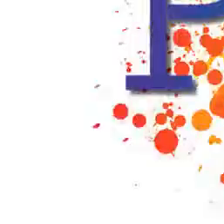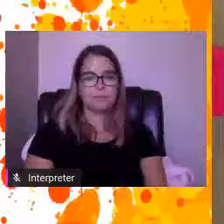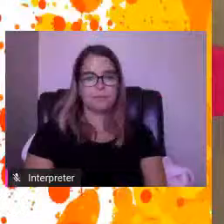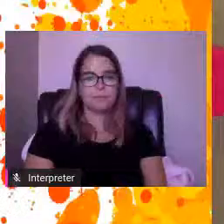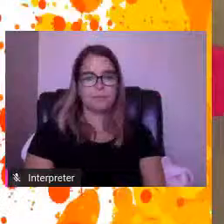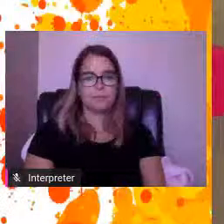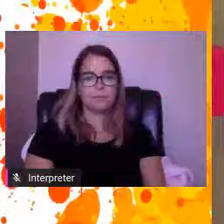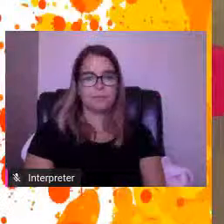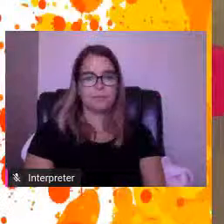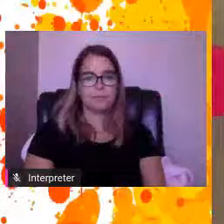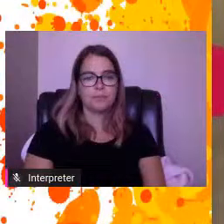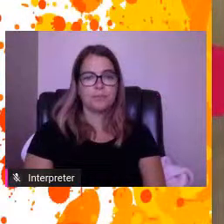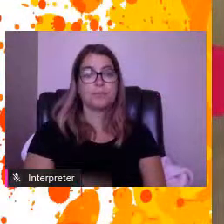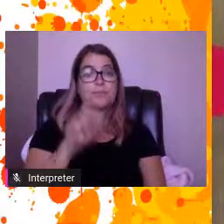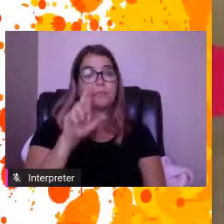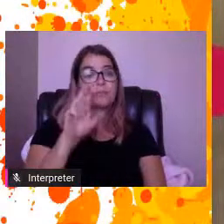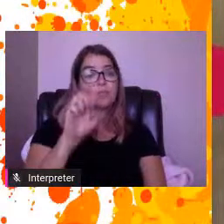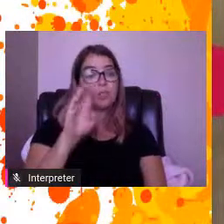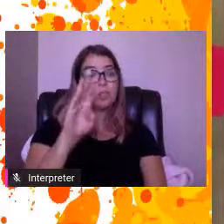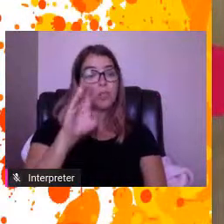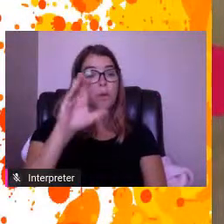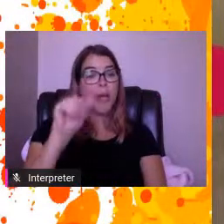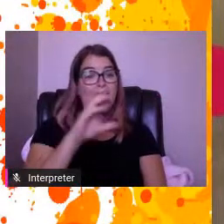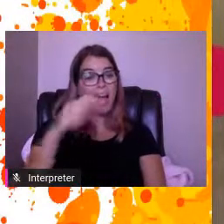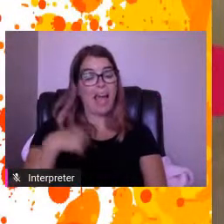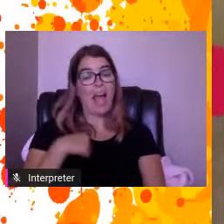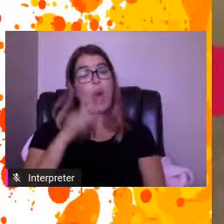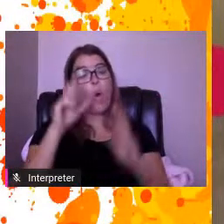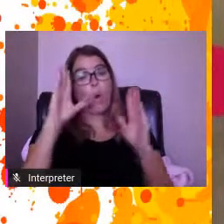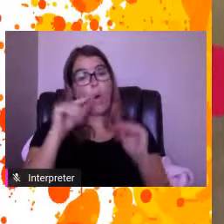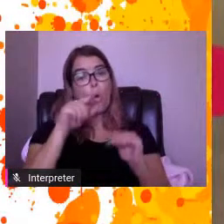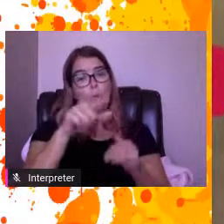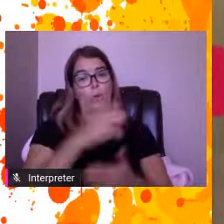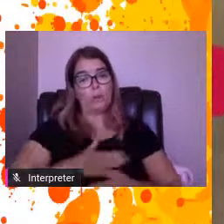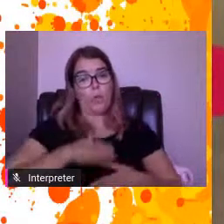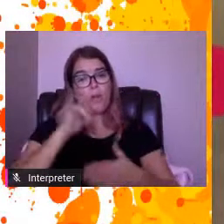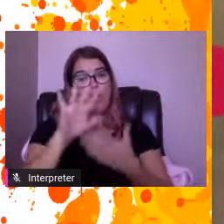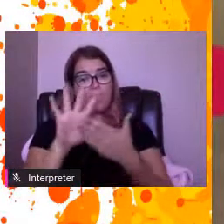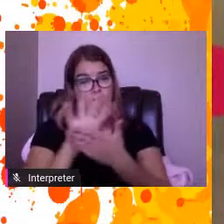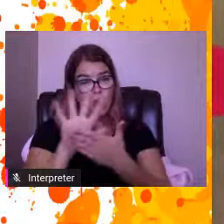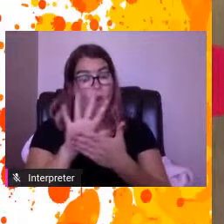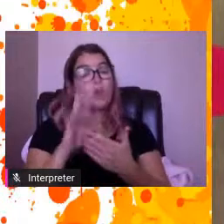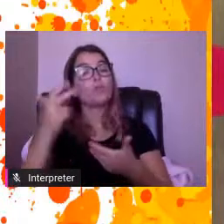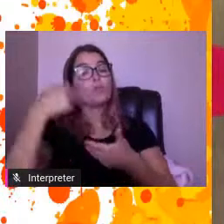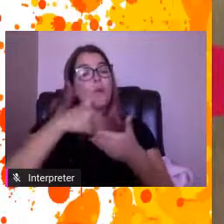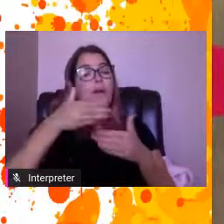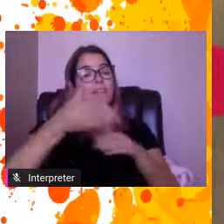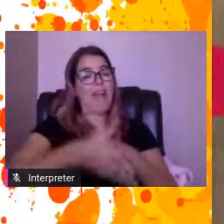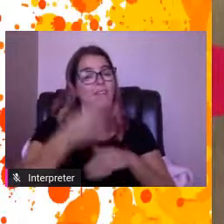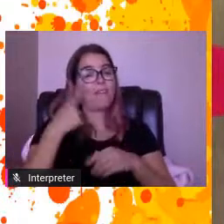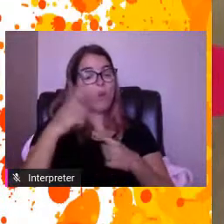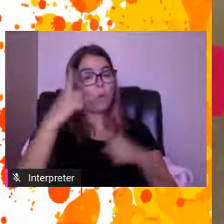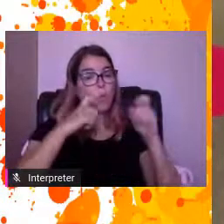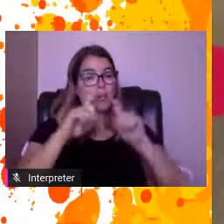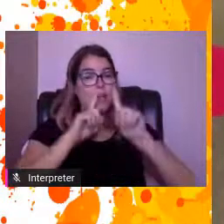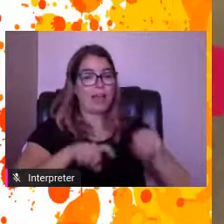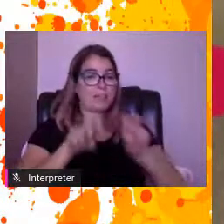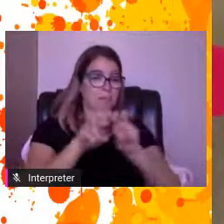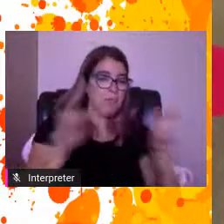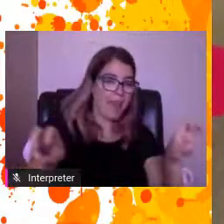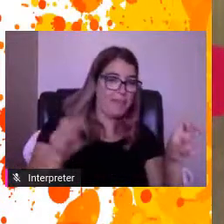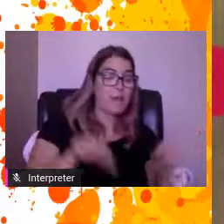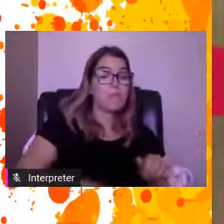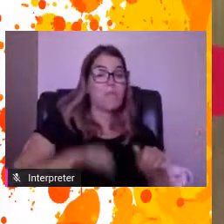Rebecca and I really hope you enjoyed that video. Please join us after the credits for a live Q&A and discussion about Proud Identities, SDMA, and San